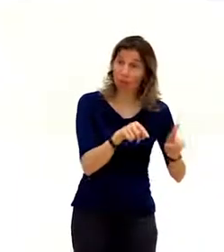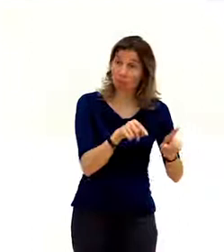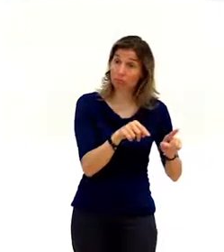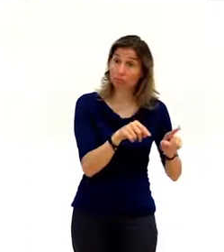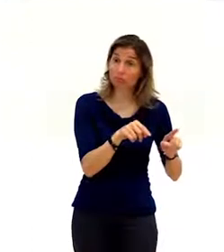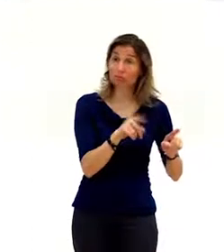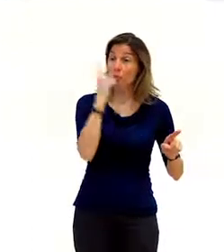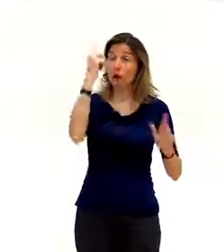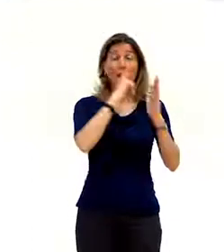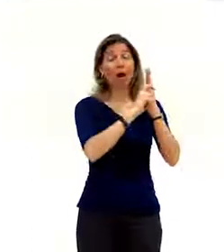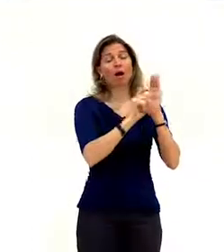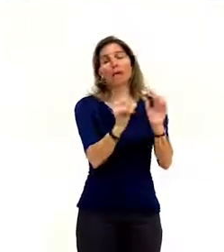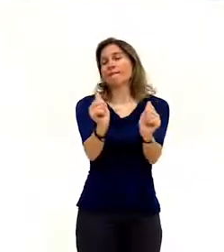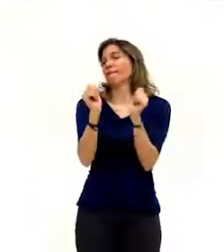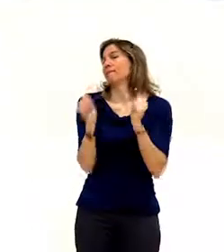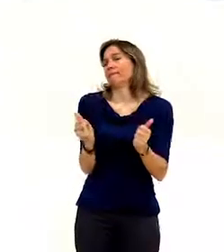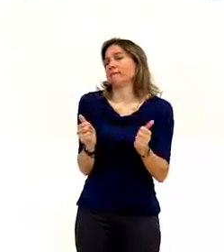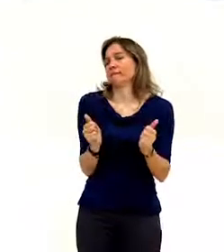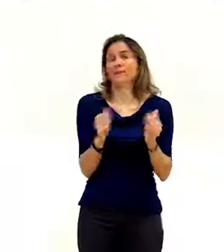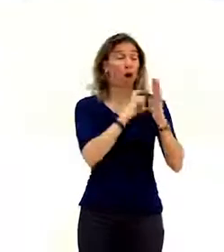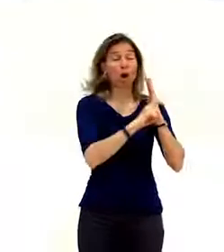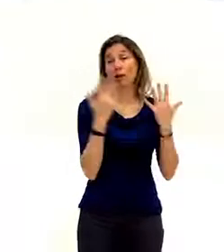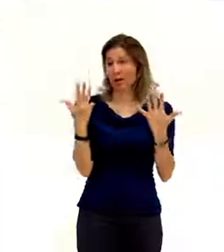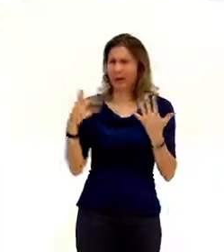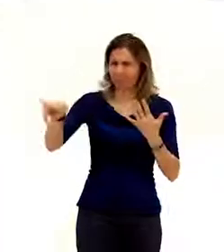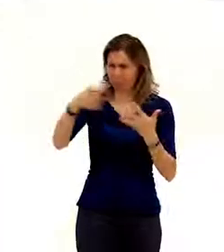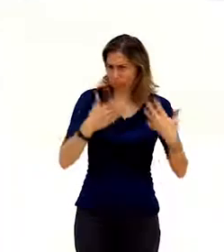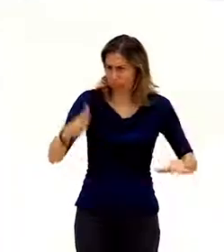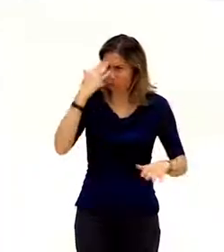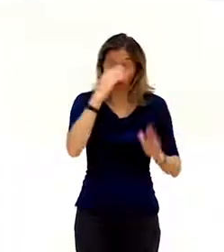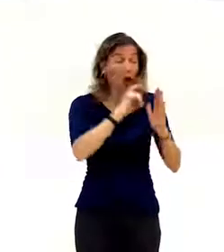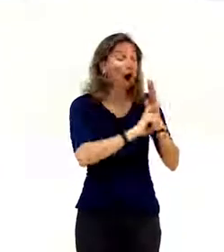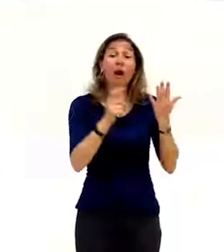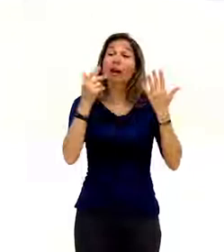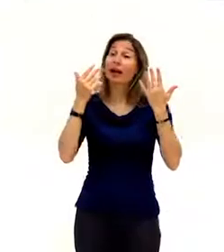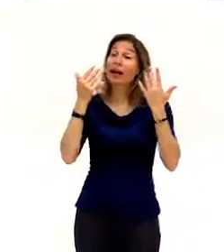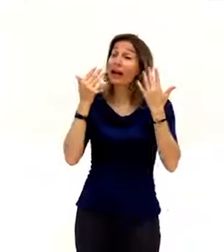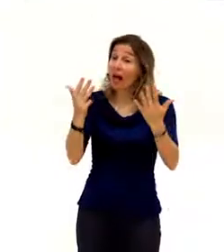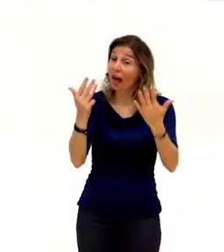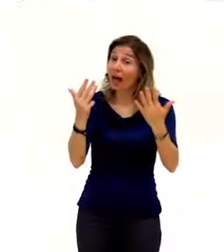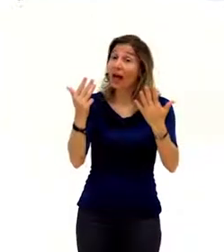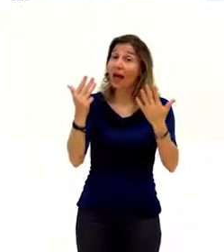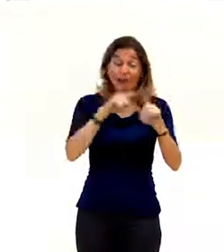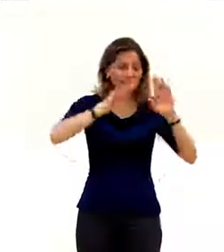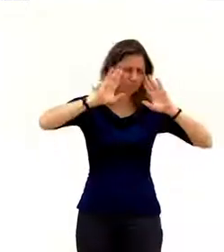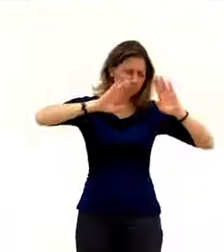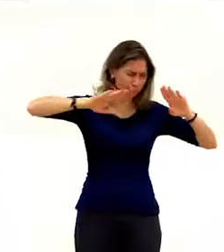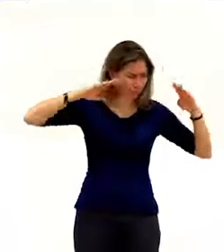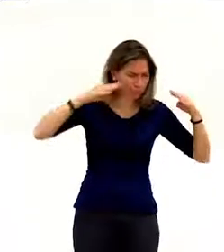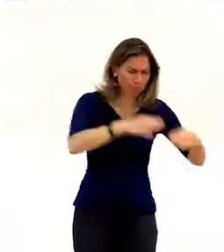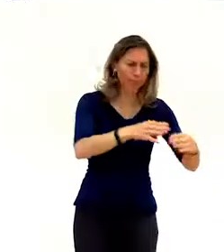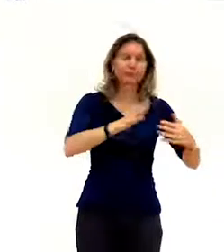great article, Article 9. You're aware of that, and you're aware that Article 9 focuses on that concept